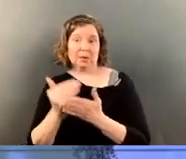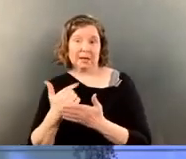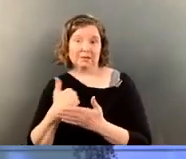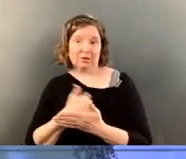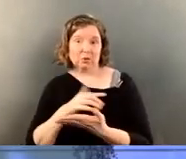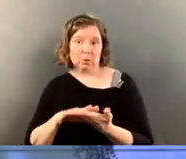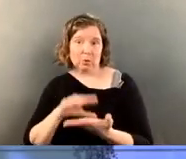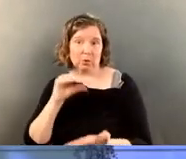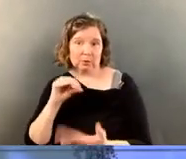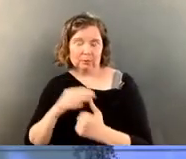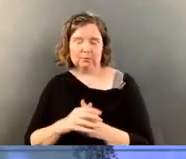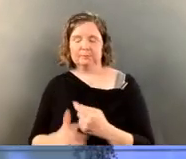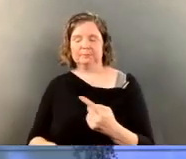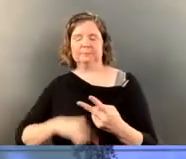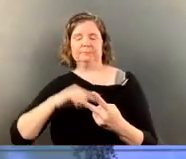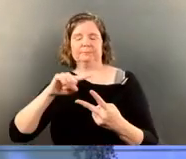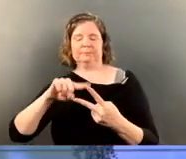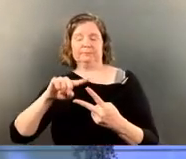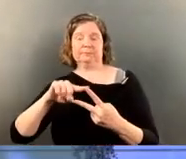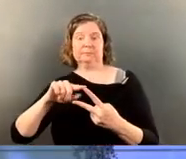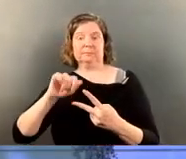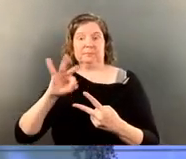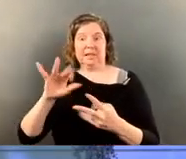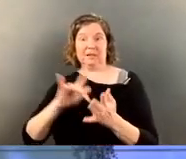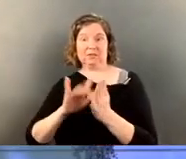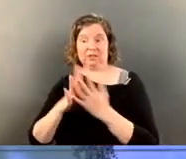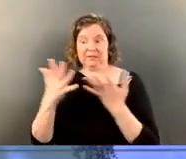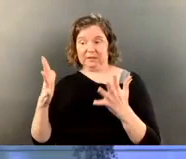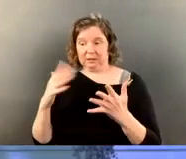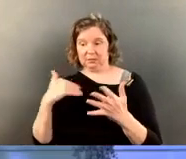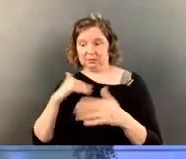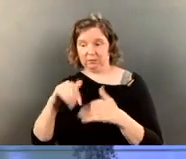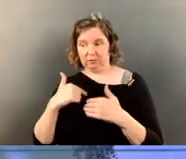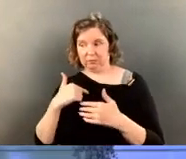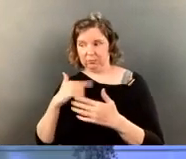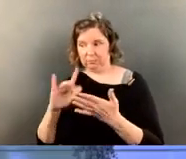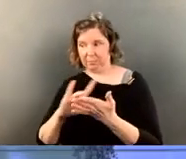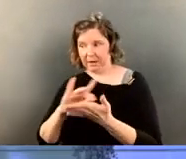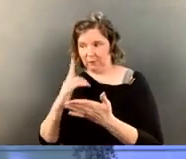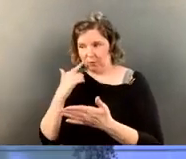us. If Jesus has done those things for us as believers,